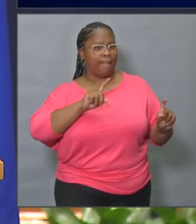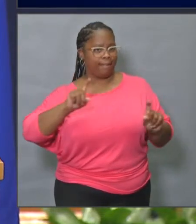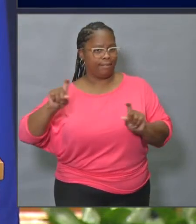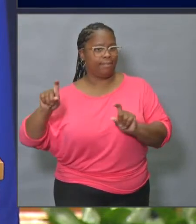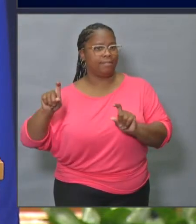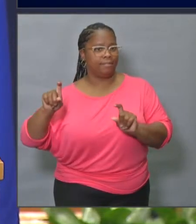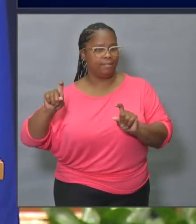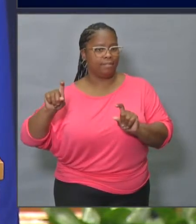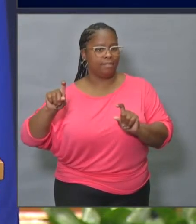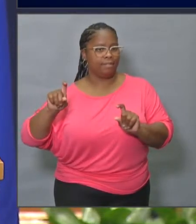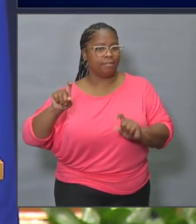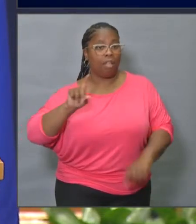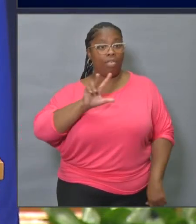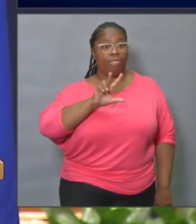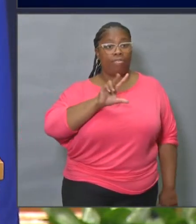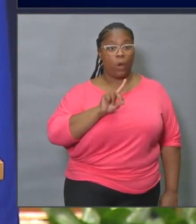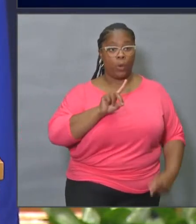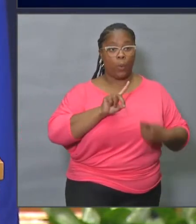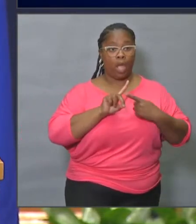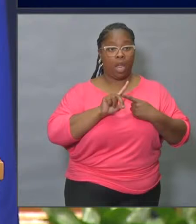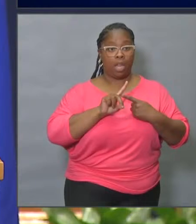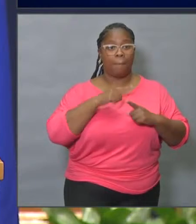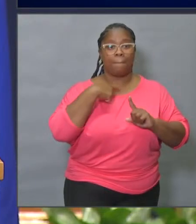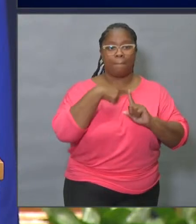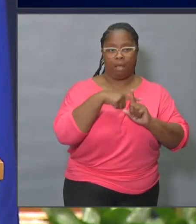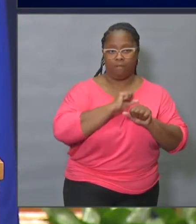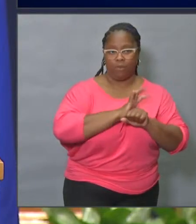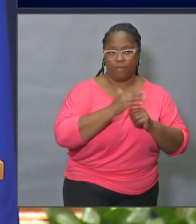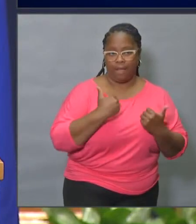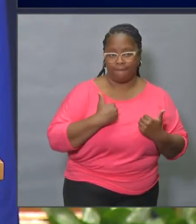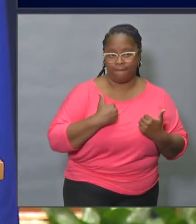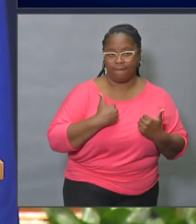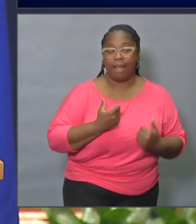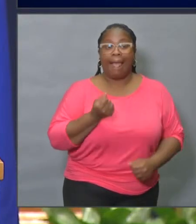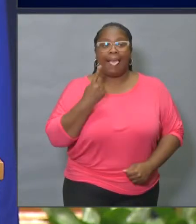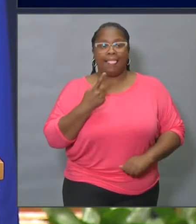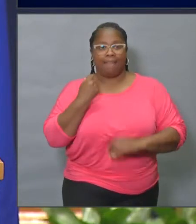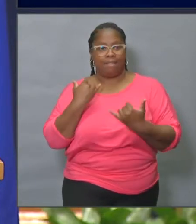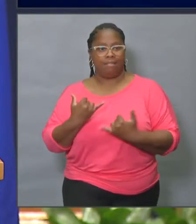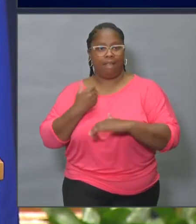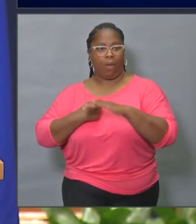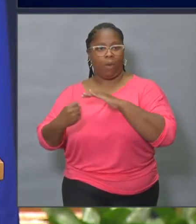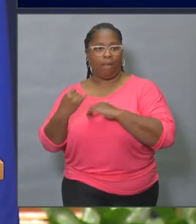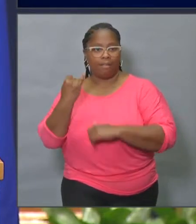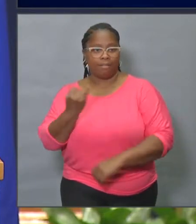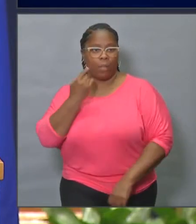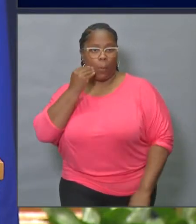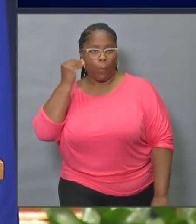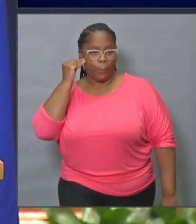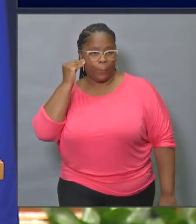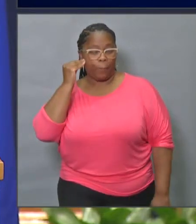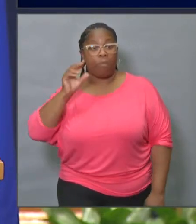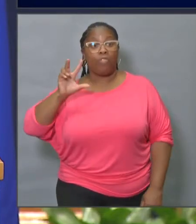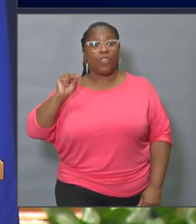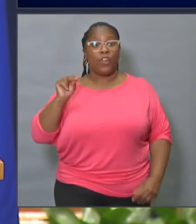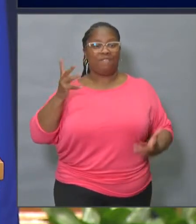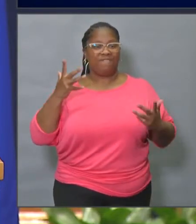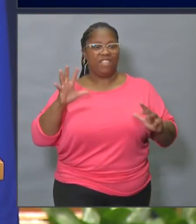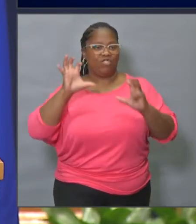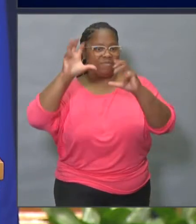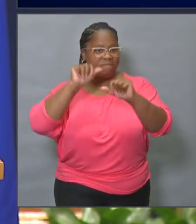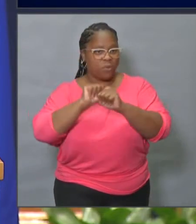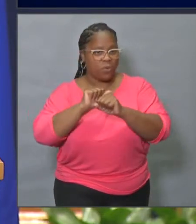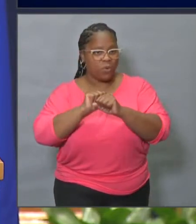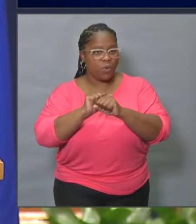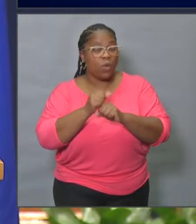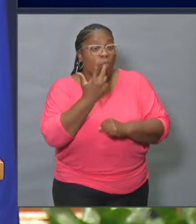COVID-19, 31 staff tested positive, 11 are isolated at home, 30 have returned to work, and 3